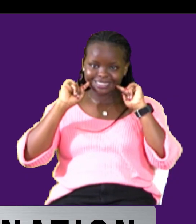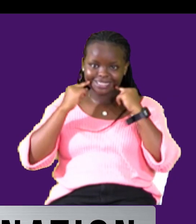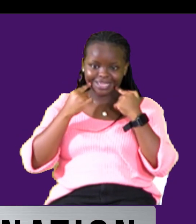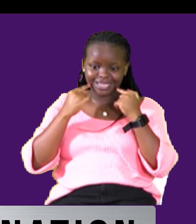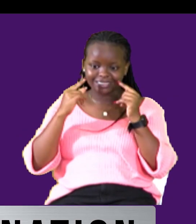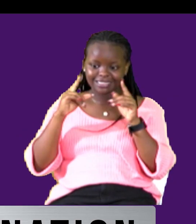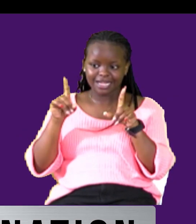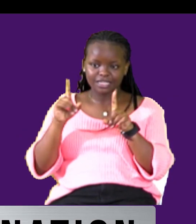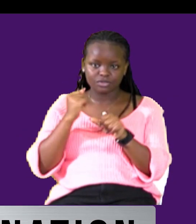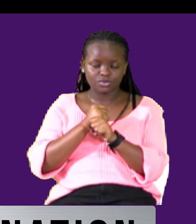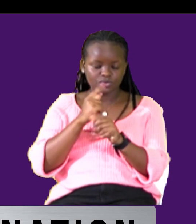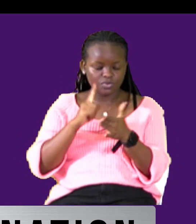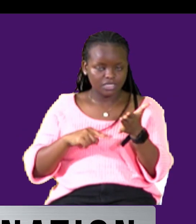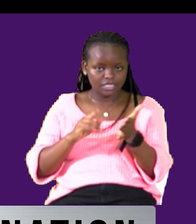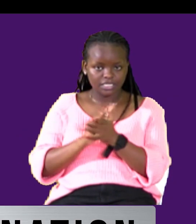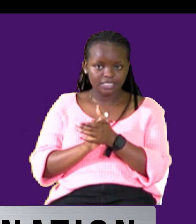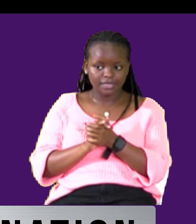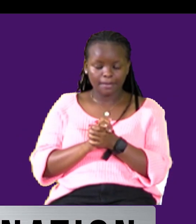up